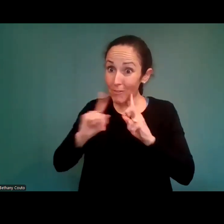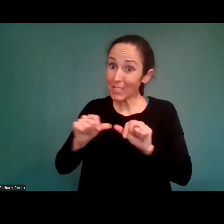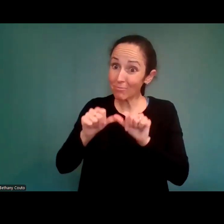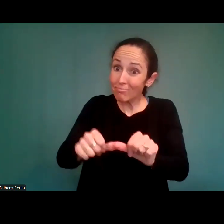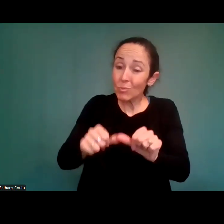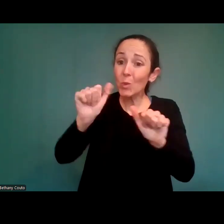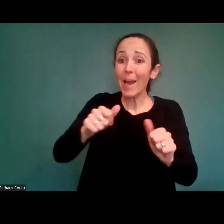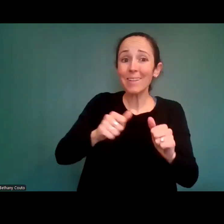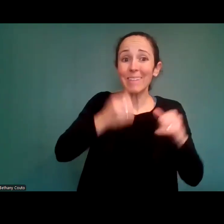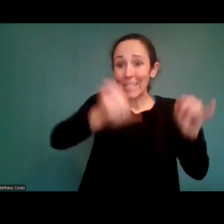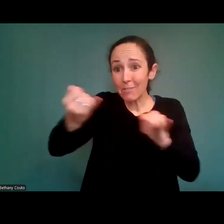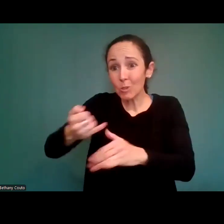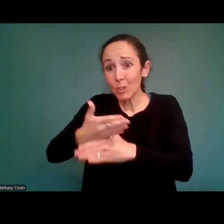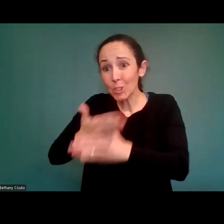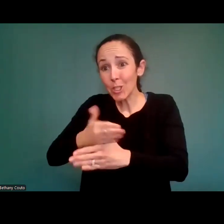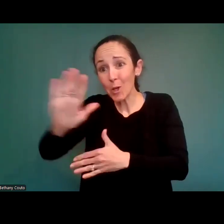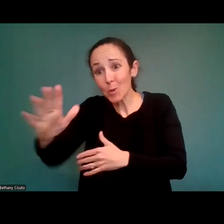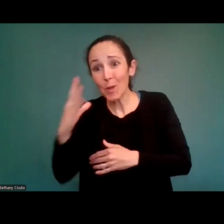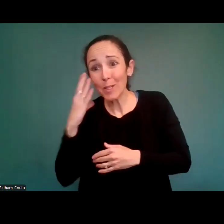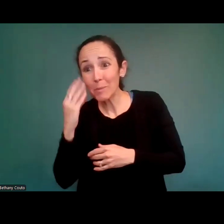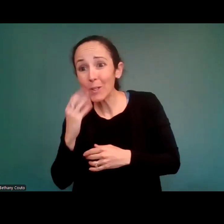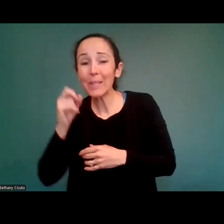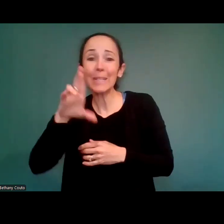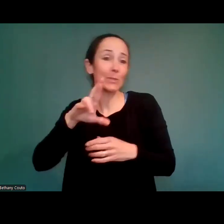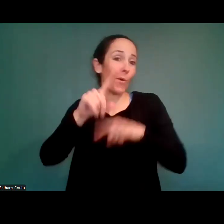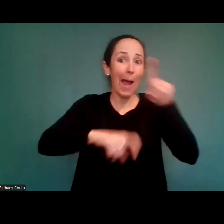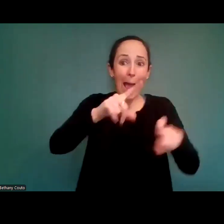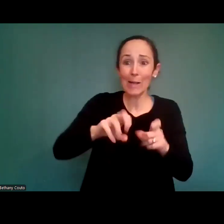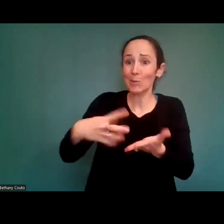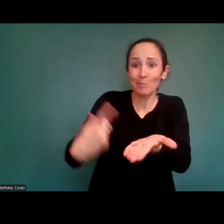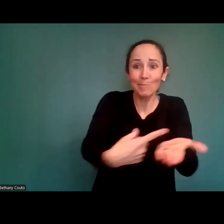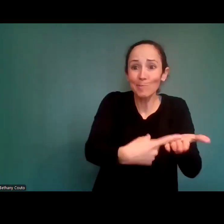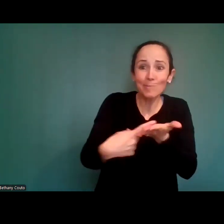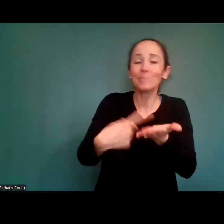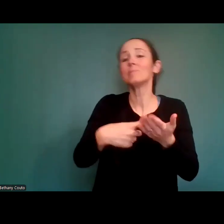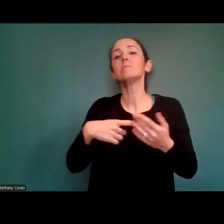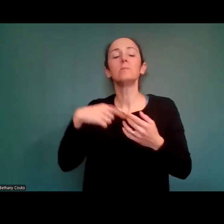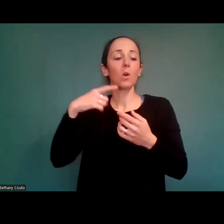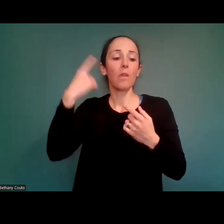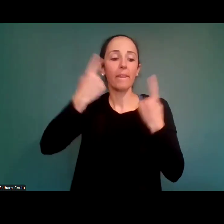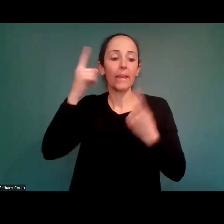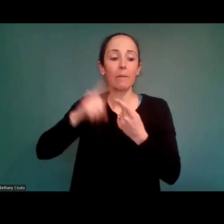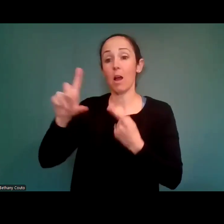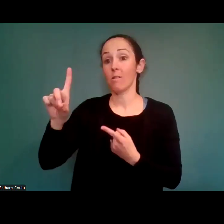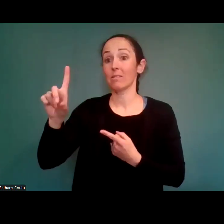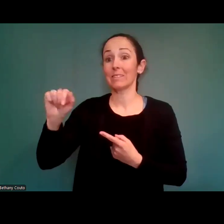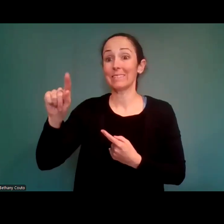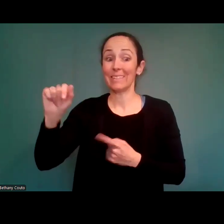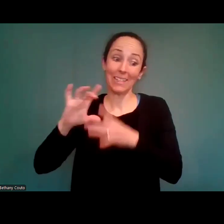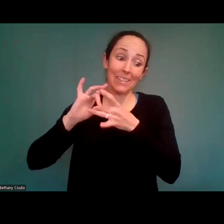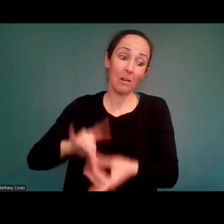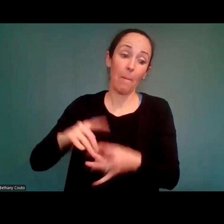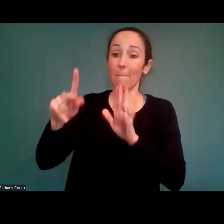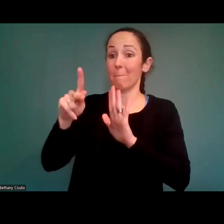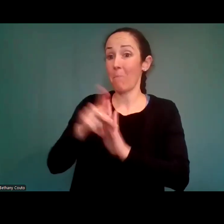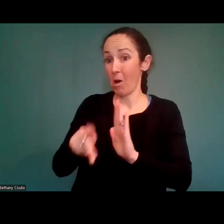maybe ask some questions in the small group around essentially where the data to action, particularly around policy change, connects with your work or work